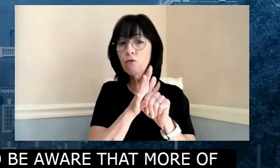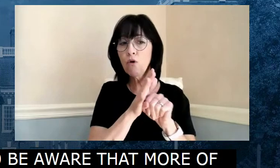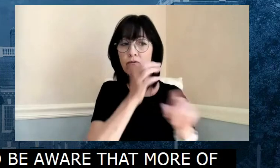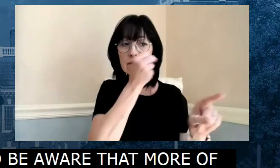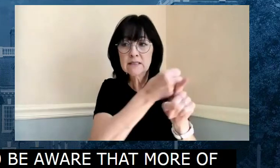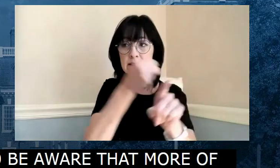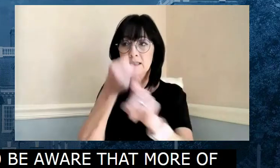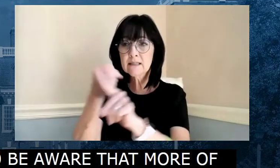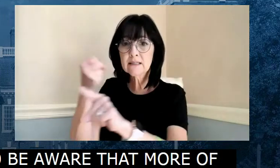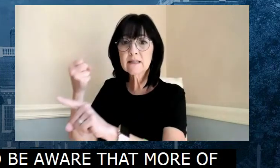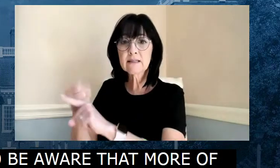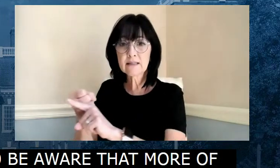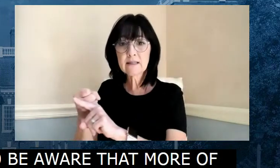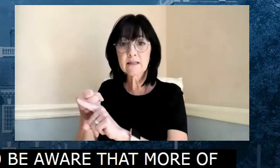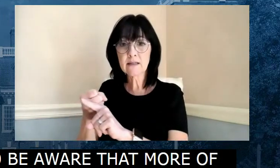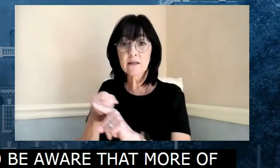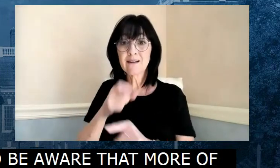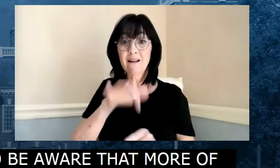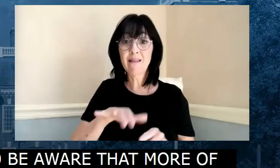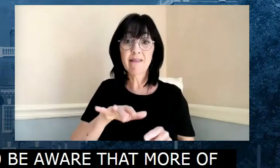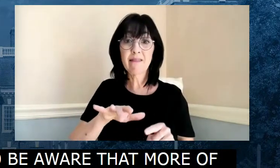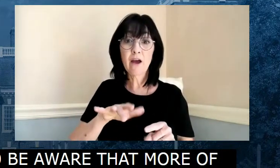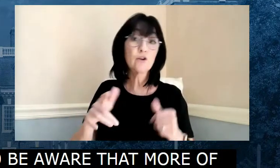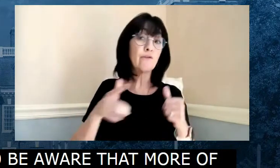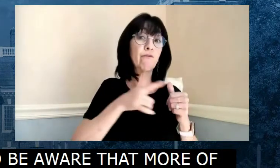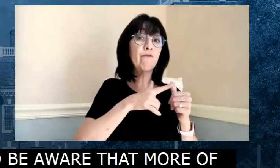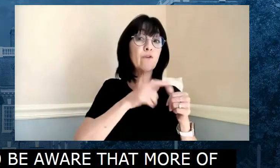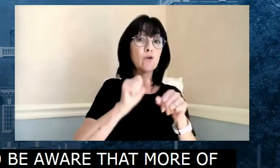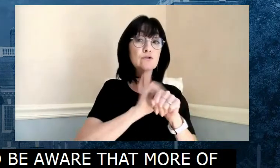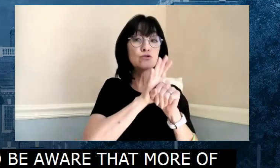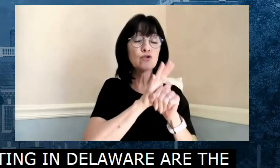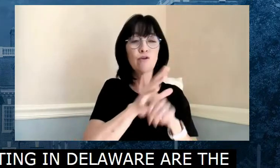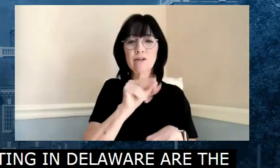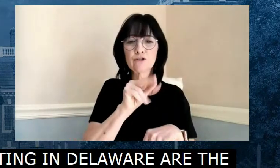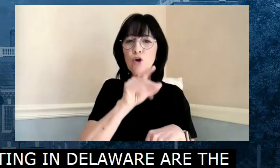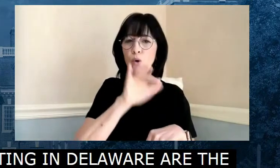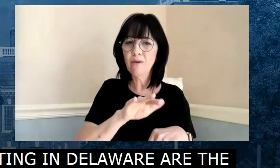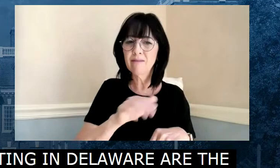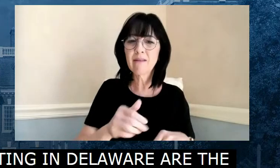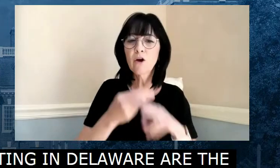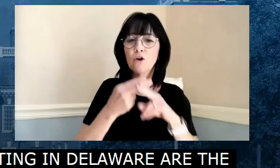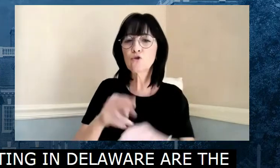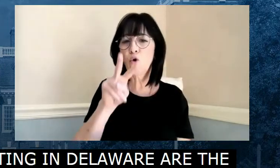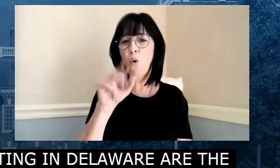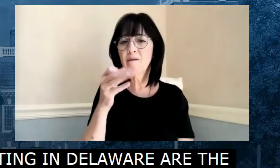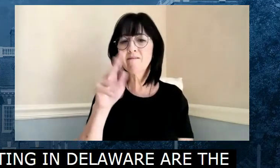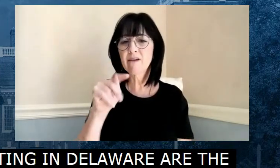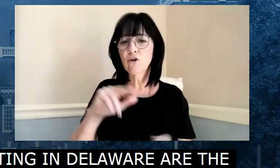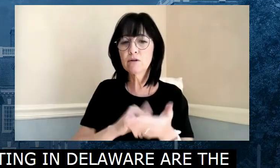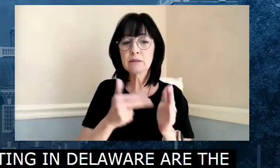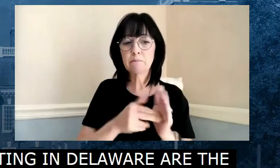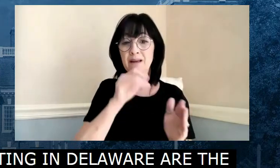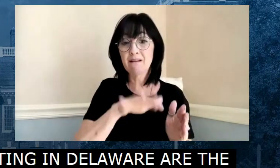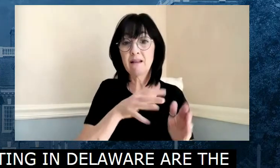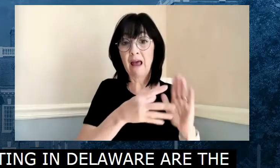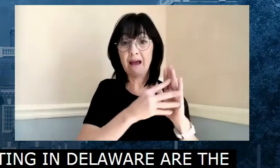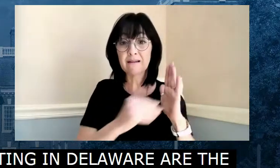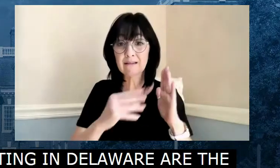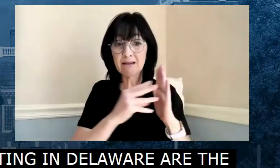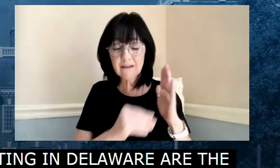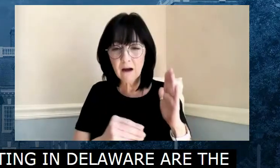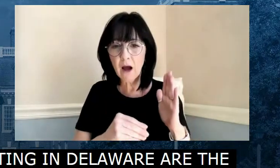are predominantly the more virulent ones, these variants, in comparison to the wild